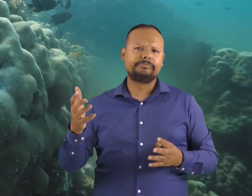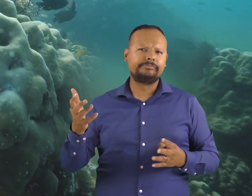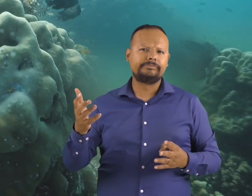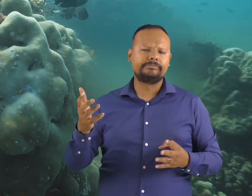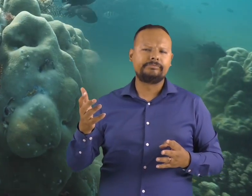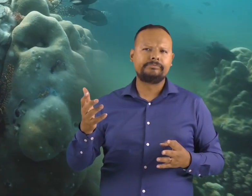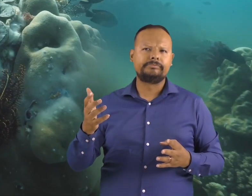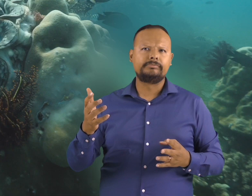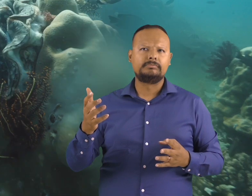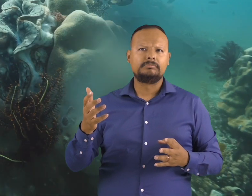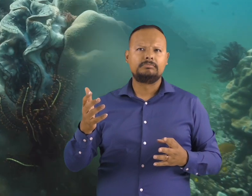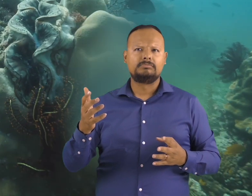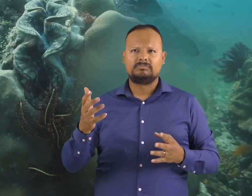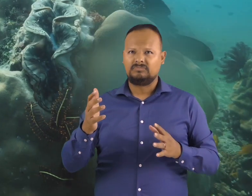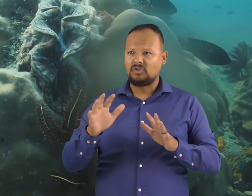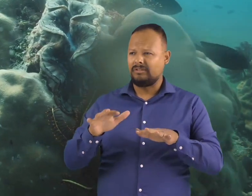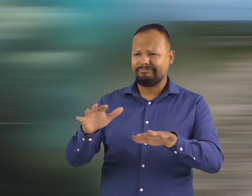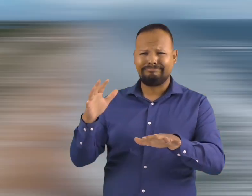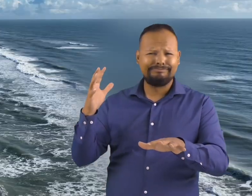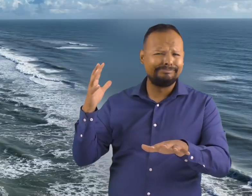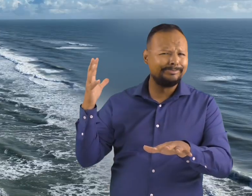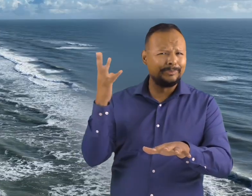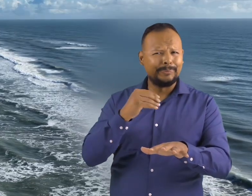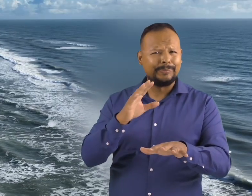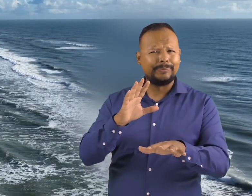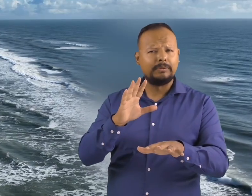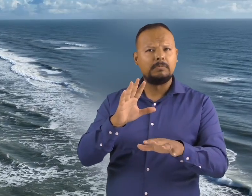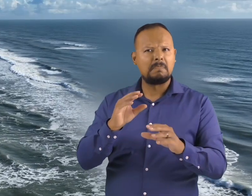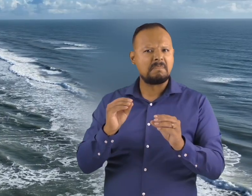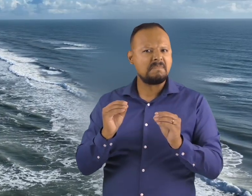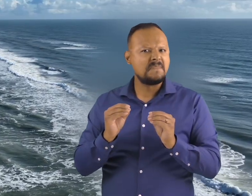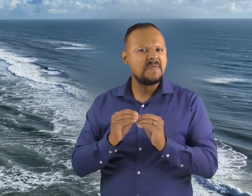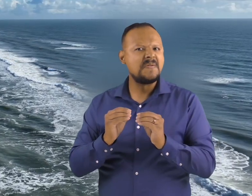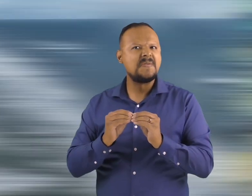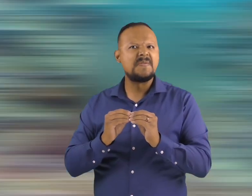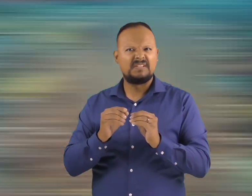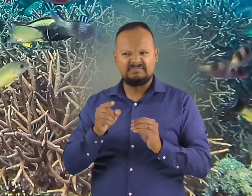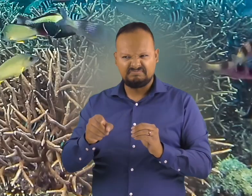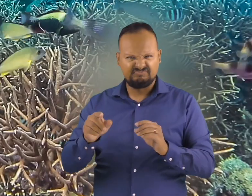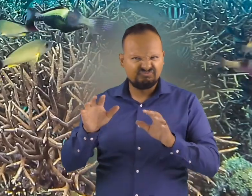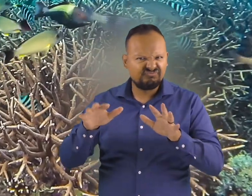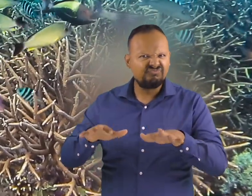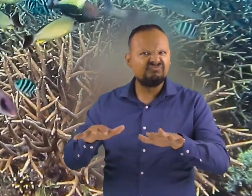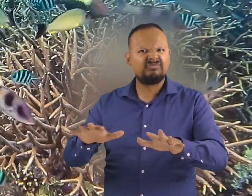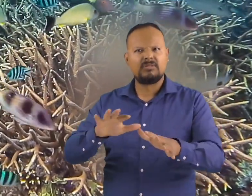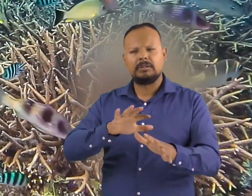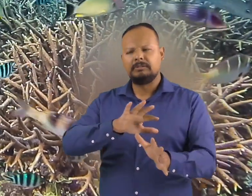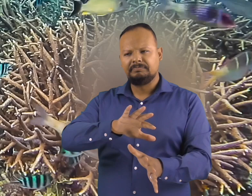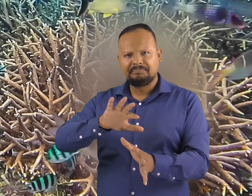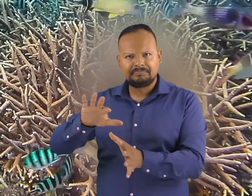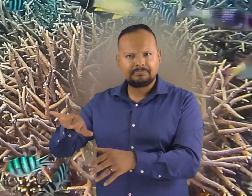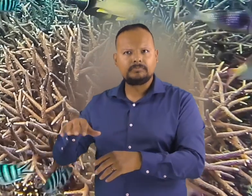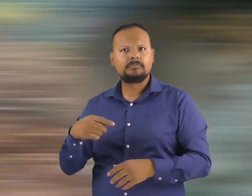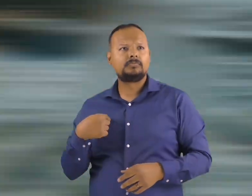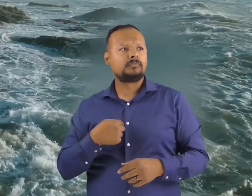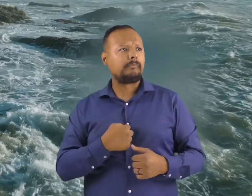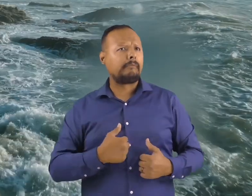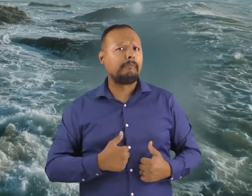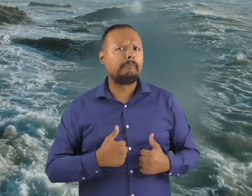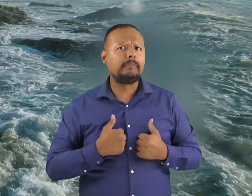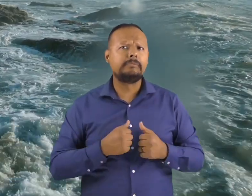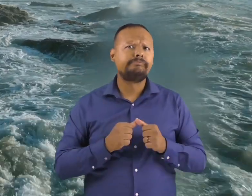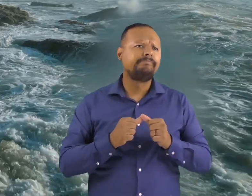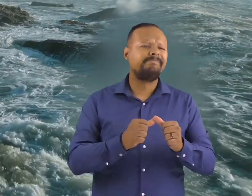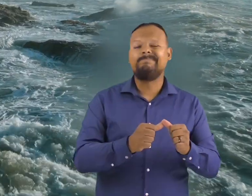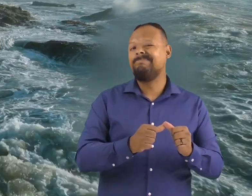But oceans aren't just huge and pretty to look at. Nope. They are so much more. Without